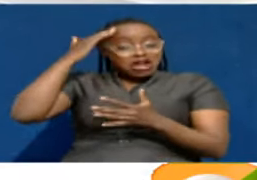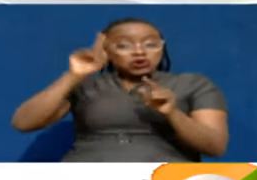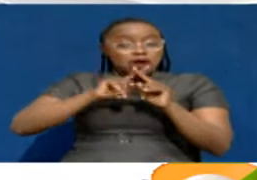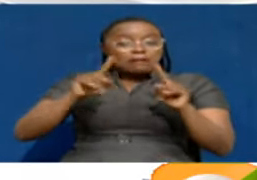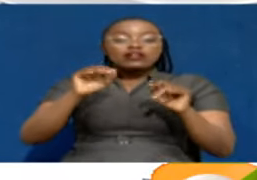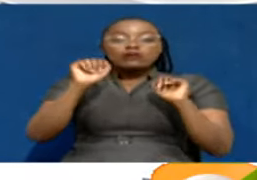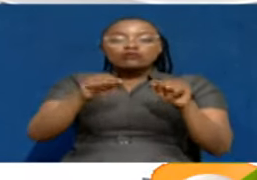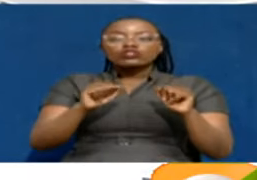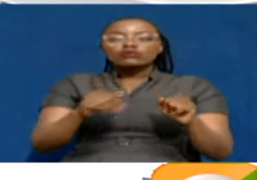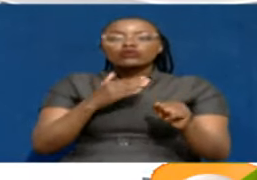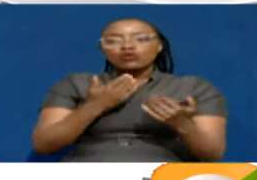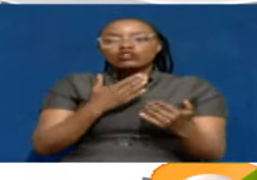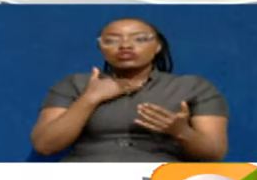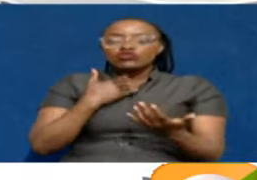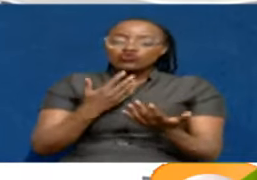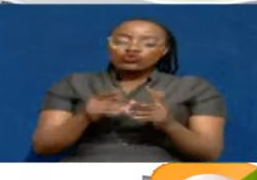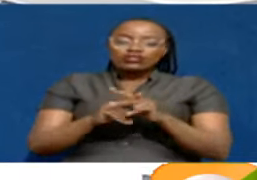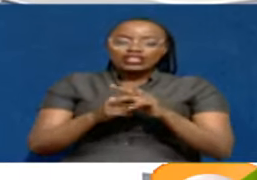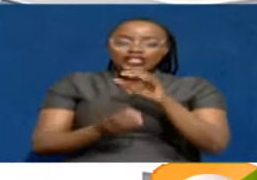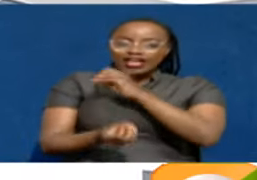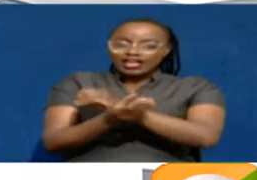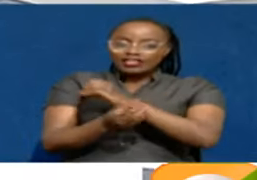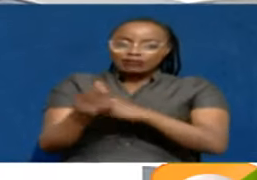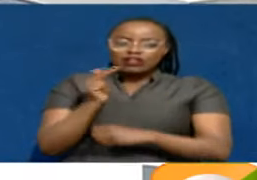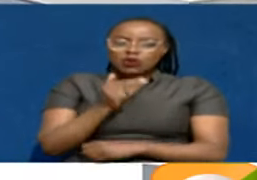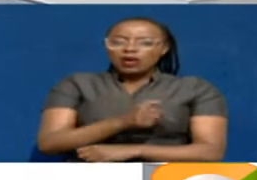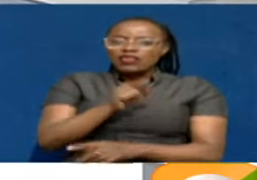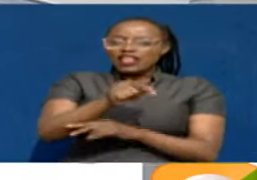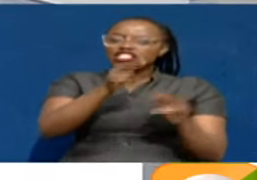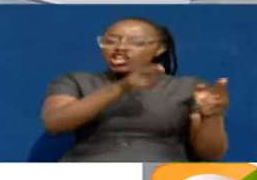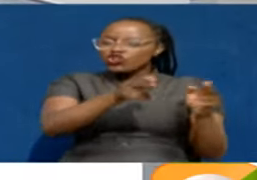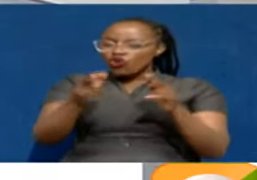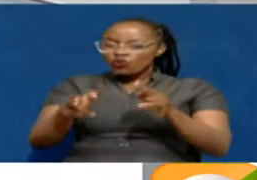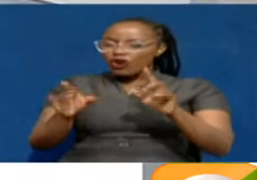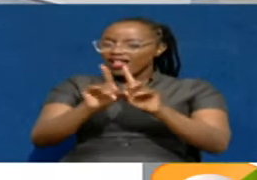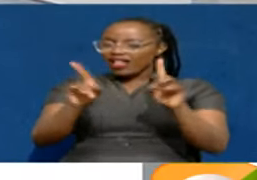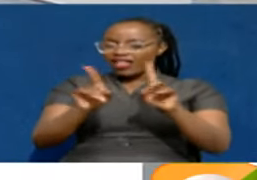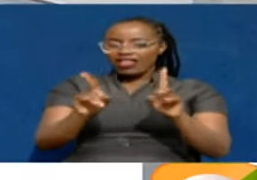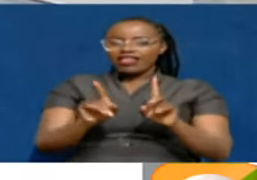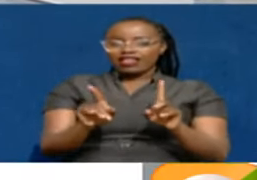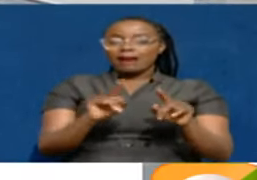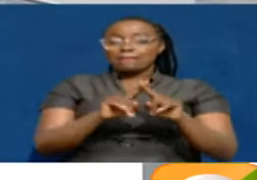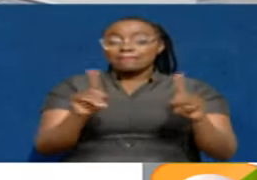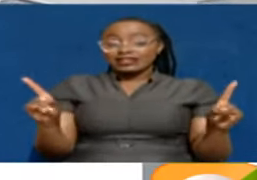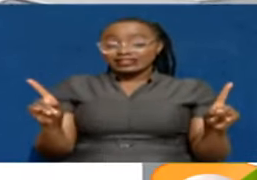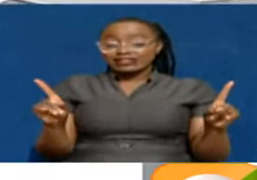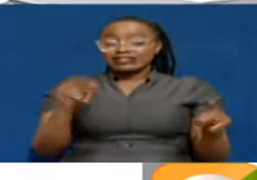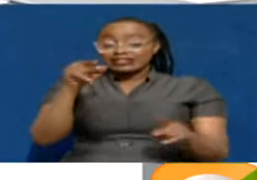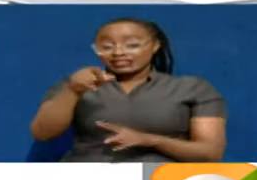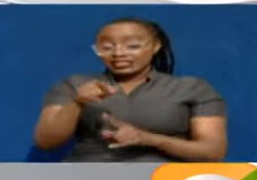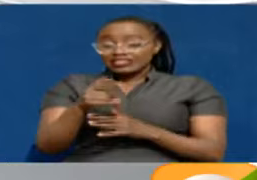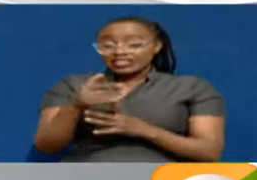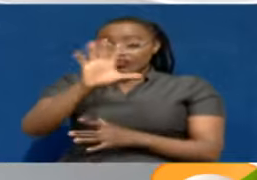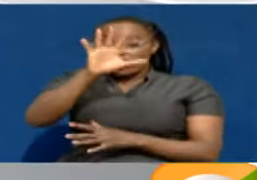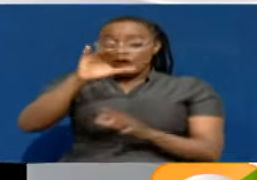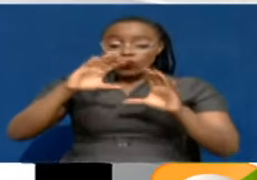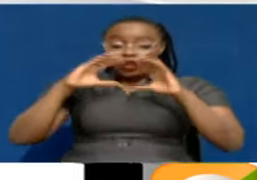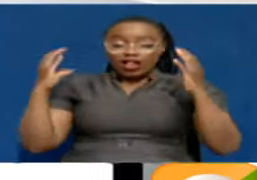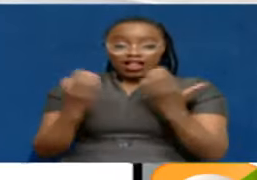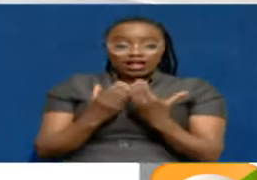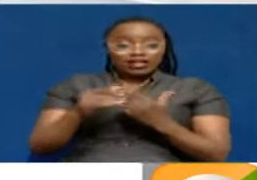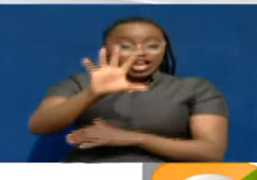Maybe you want to set the scene for us here. It's not that common, actually, in this part of the world